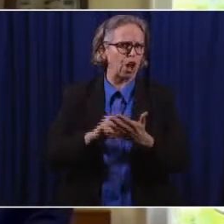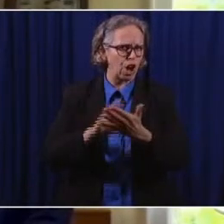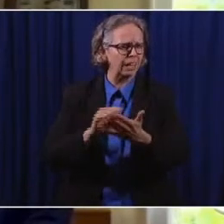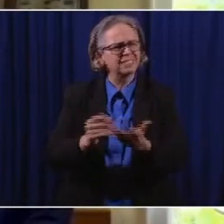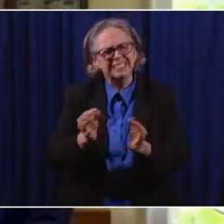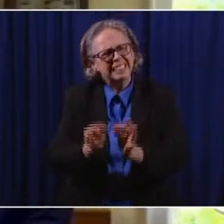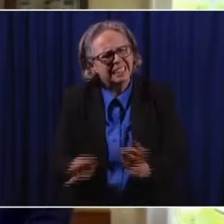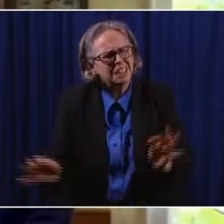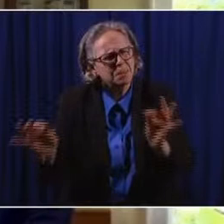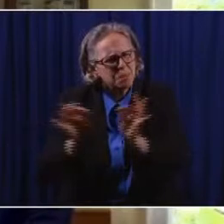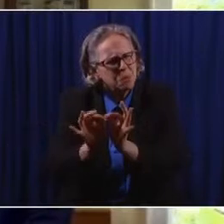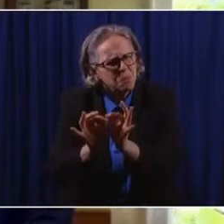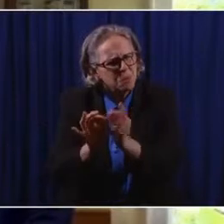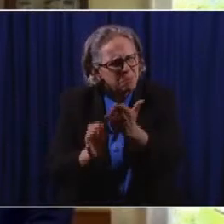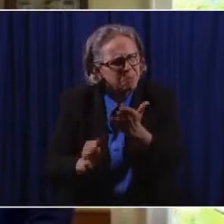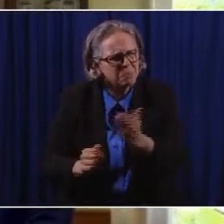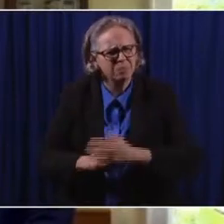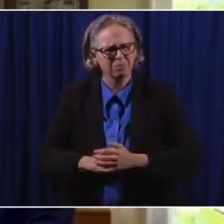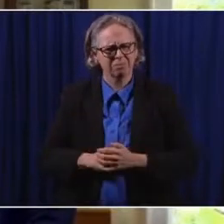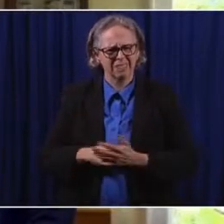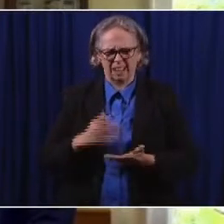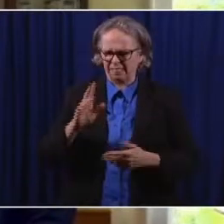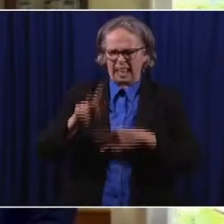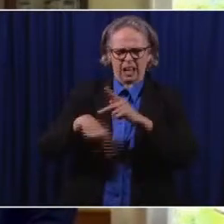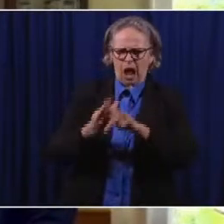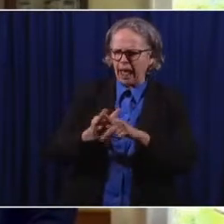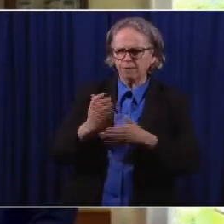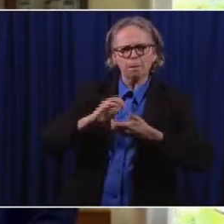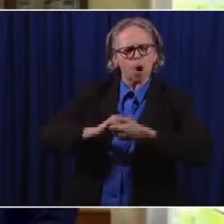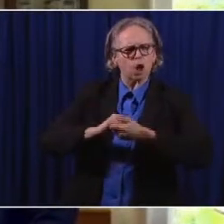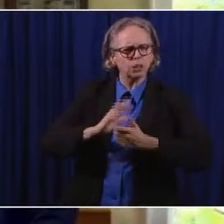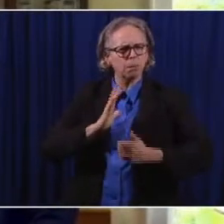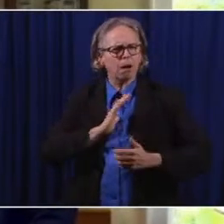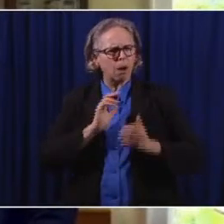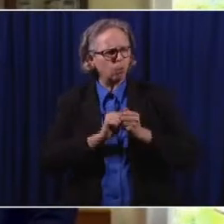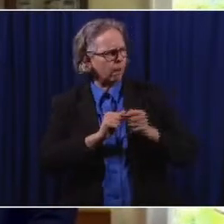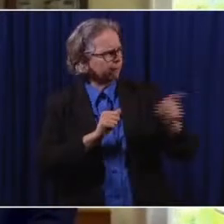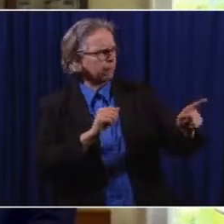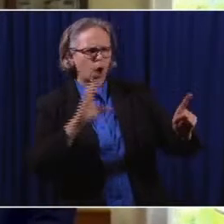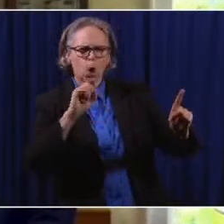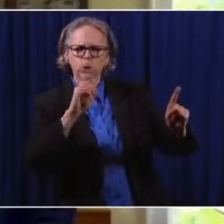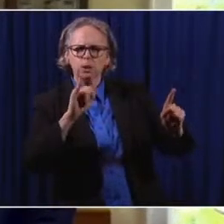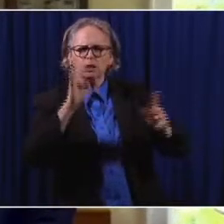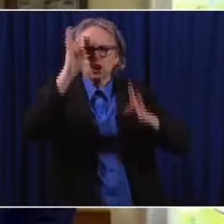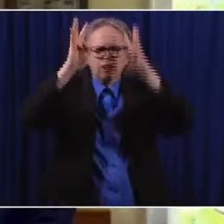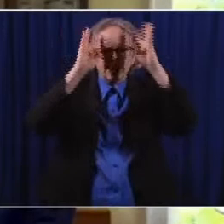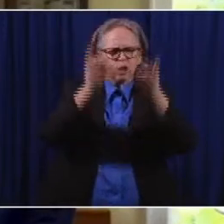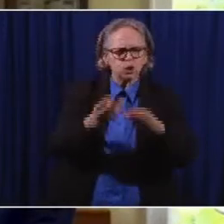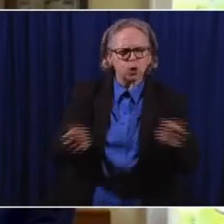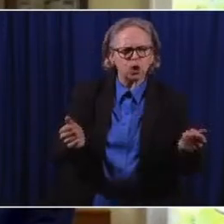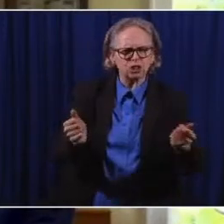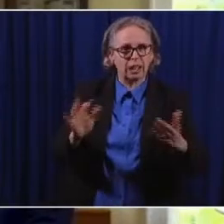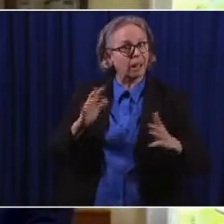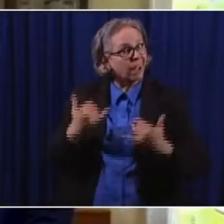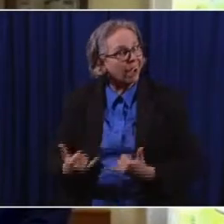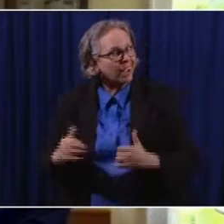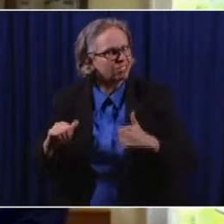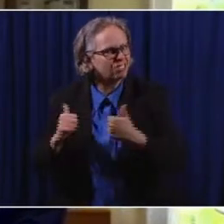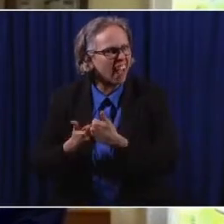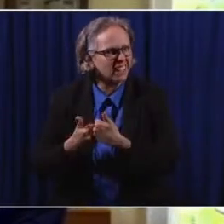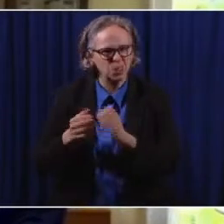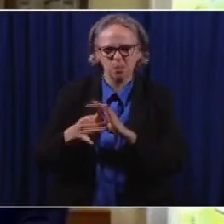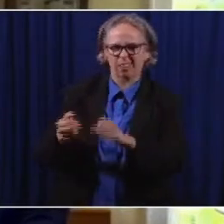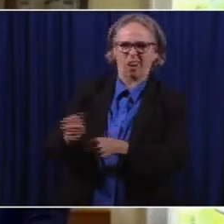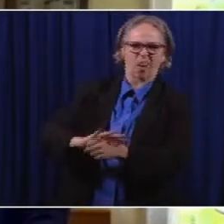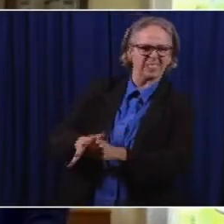like these help to bring creative solutions to Ohio families. So we're really excited.